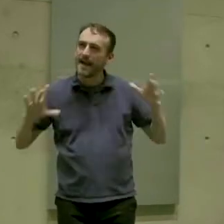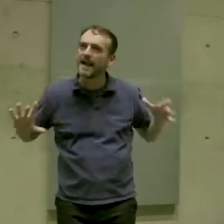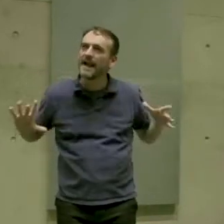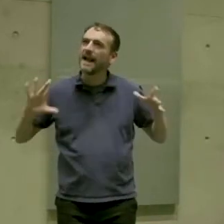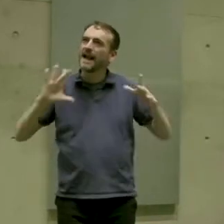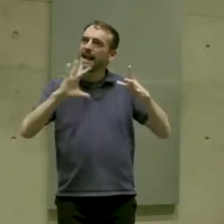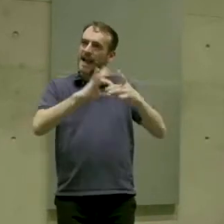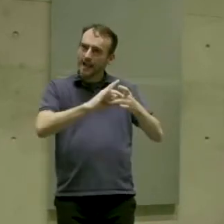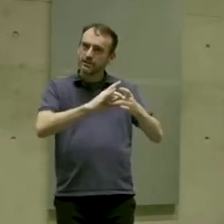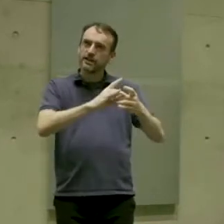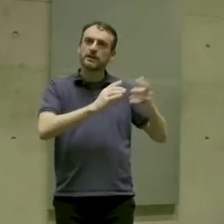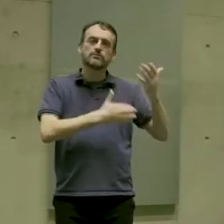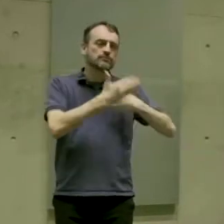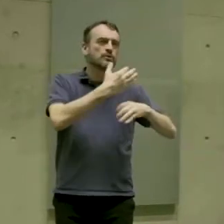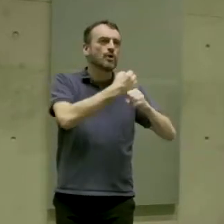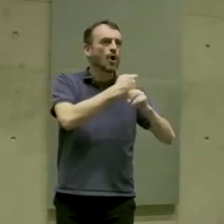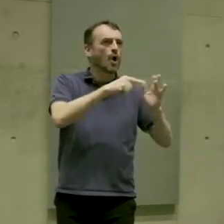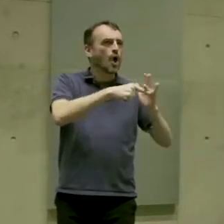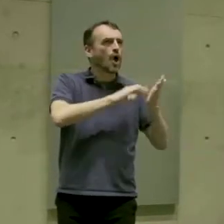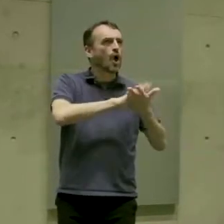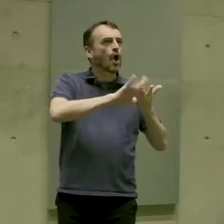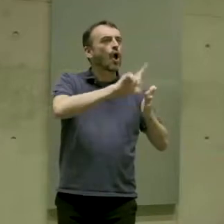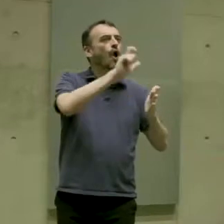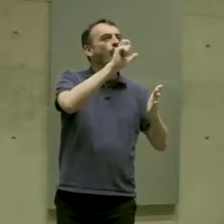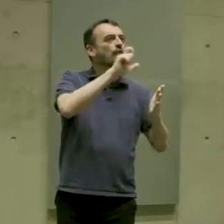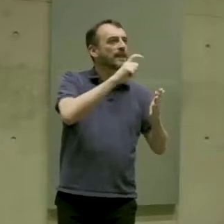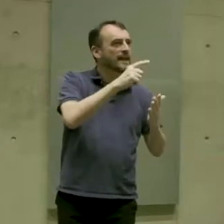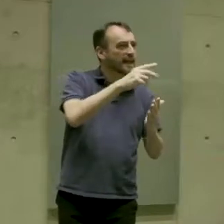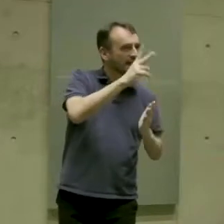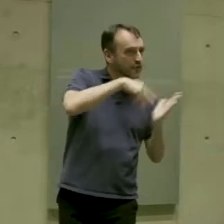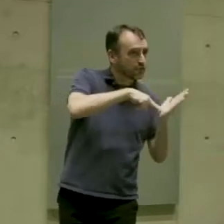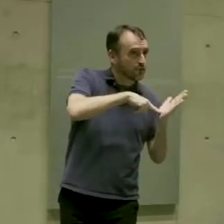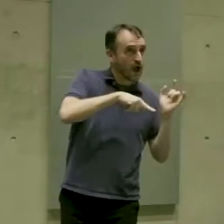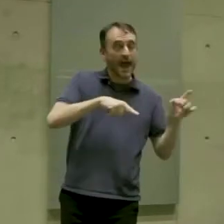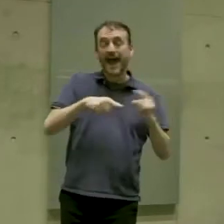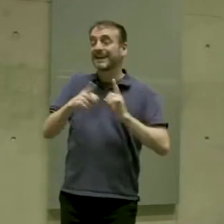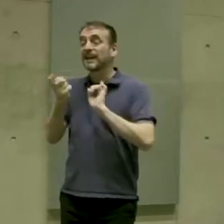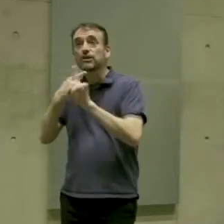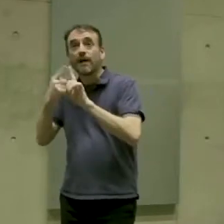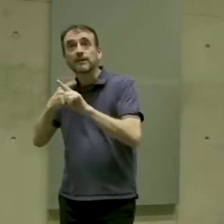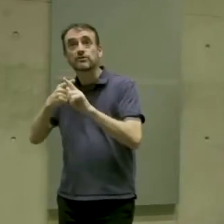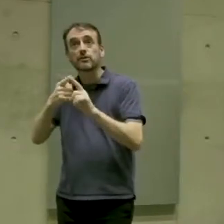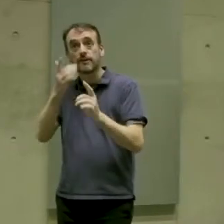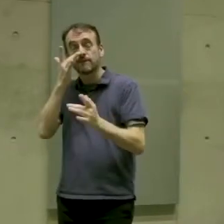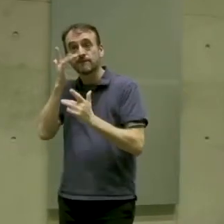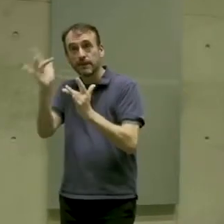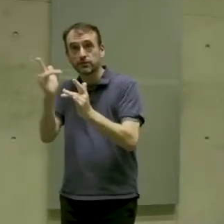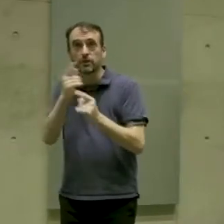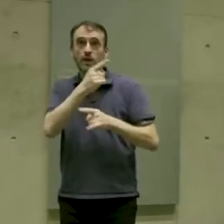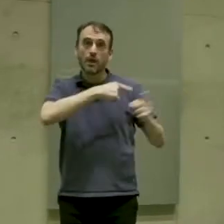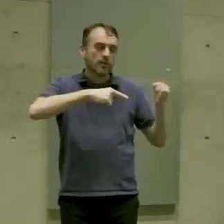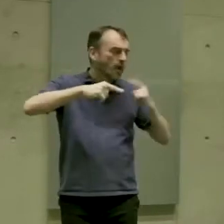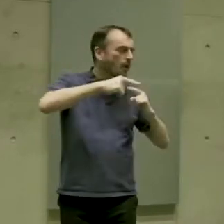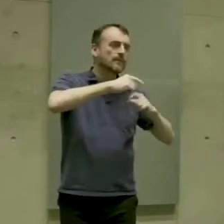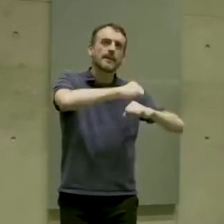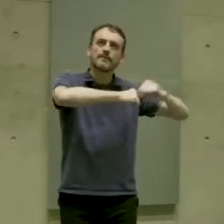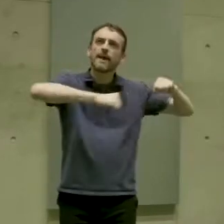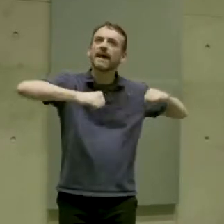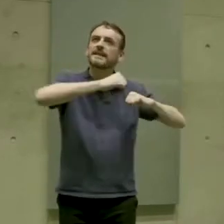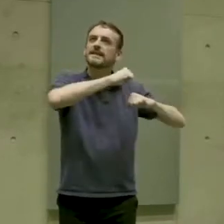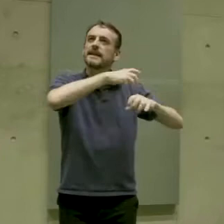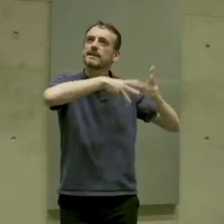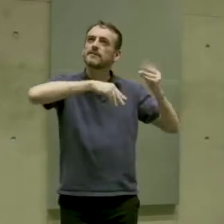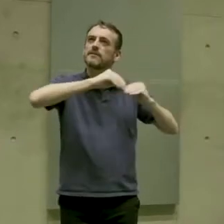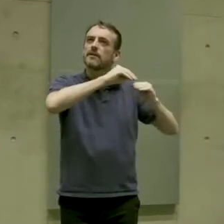and interactive fiction, with the echoes of Gothic's unfamiliar spaces and haunting presences being felt